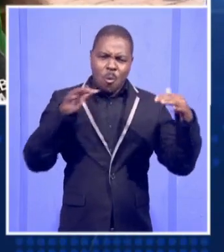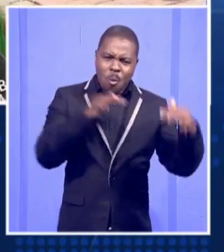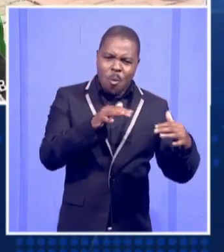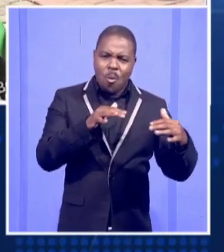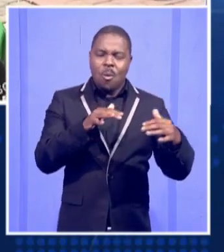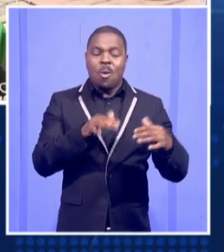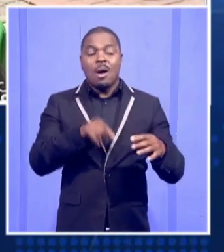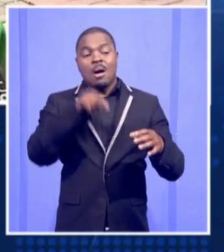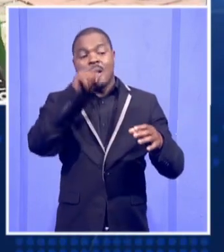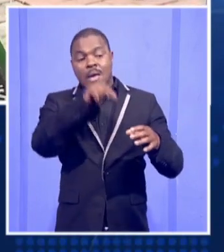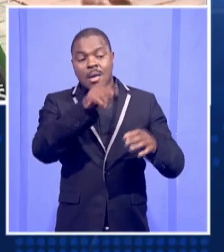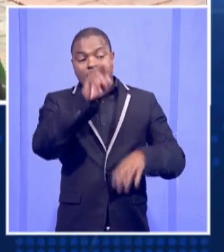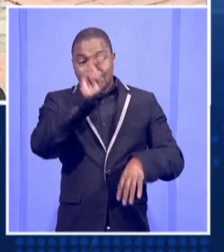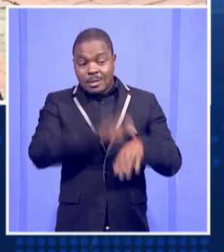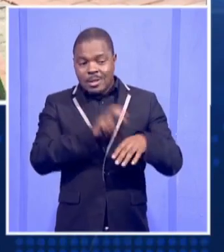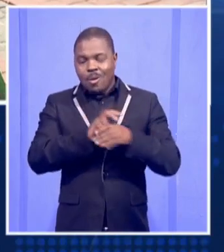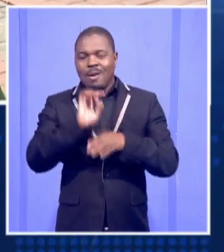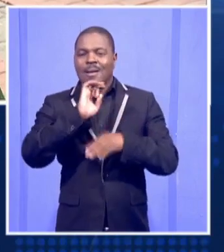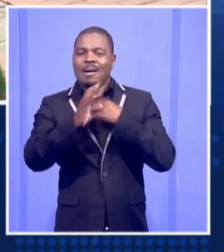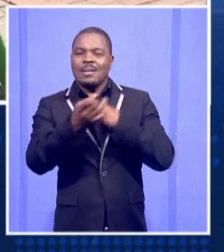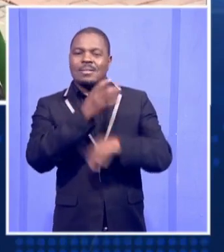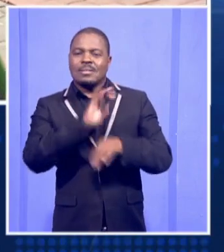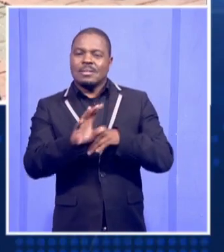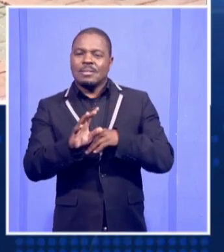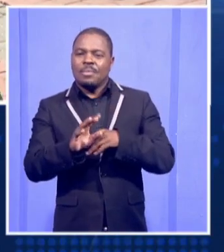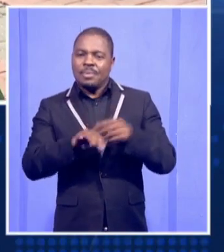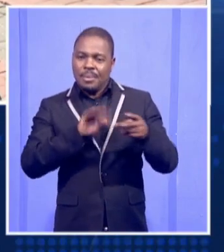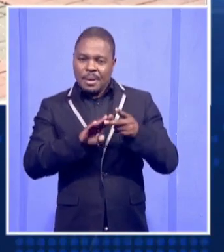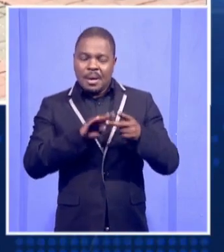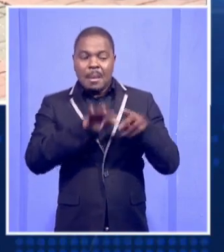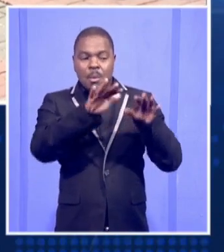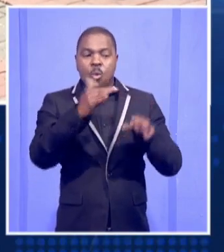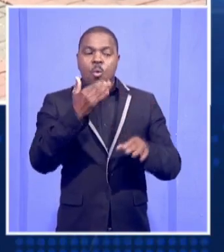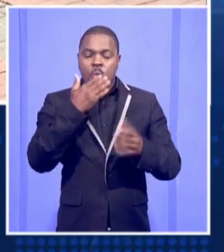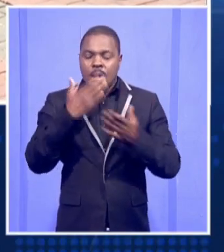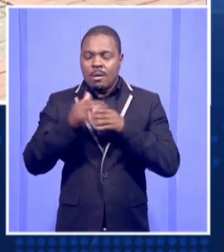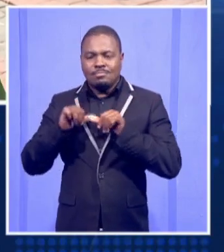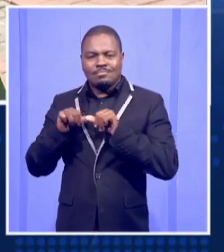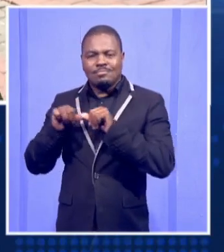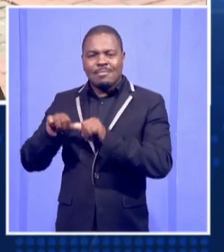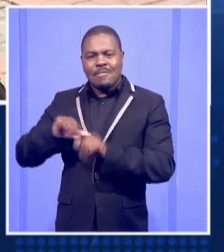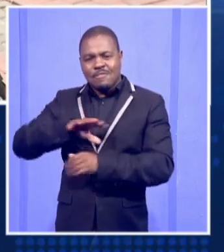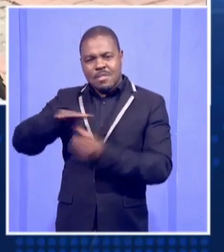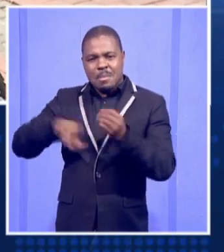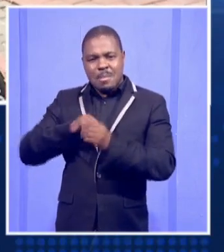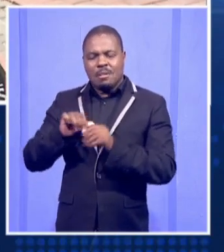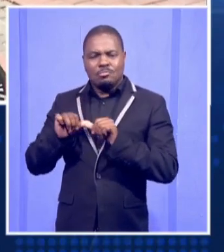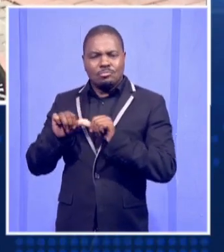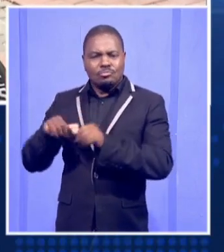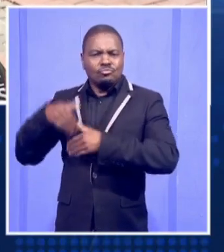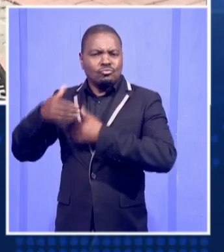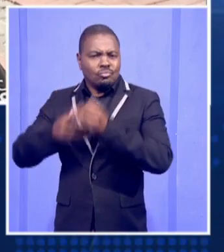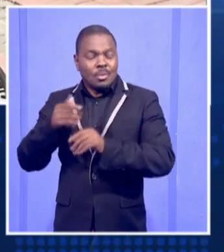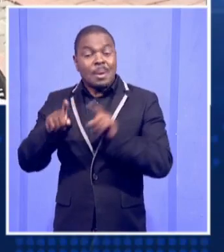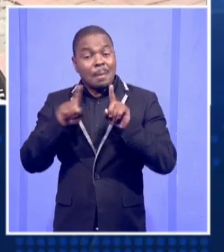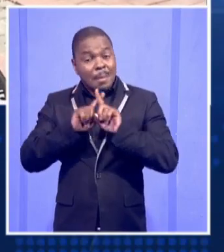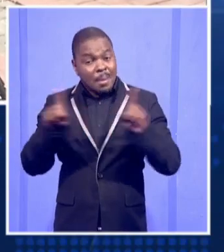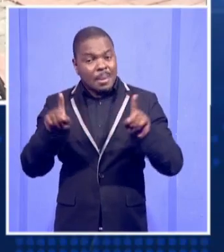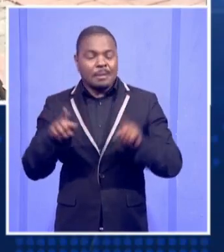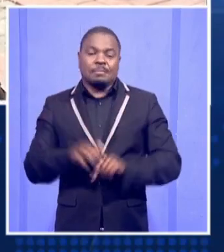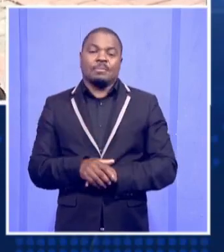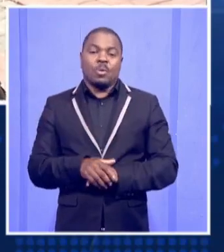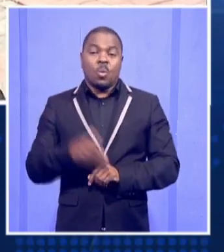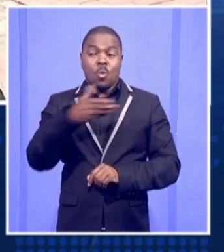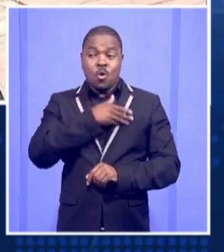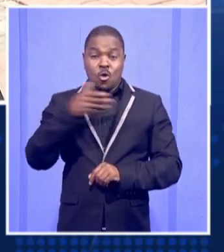people to provide counseling, they needed people to make sure that they can keep the families okay or in good order. But at the center of it, there were